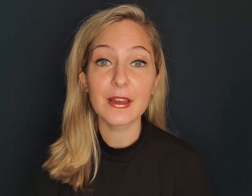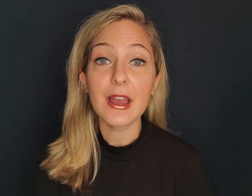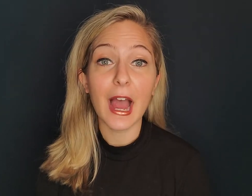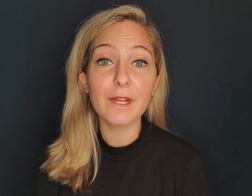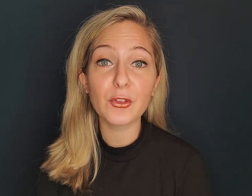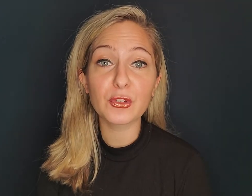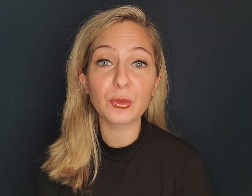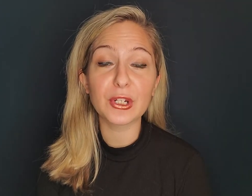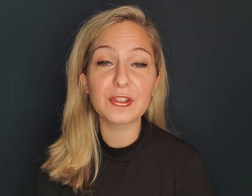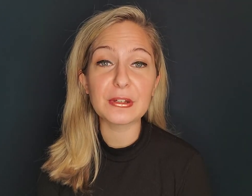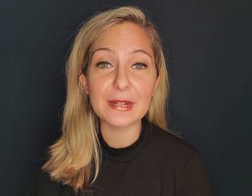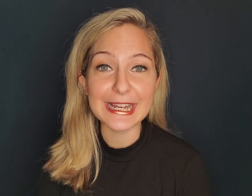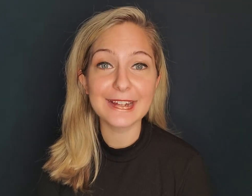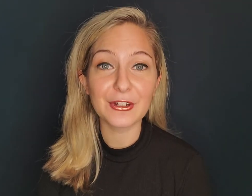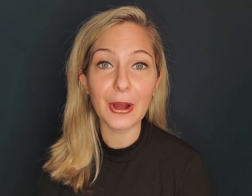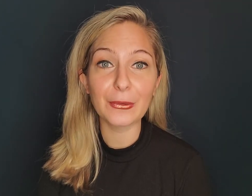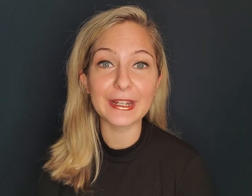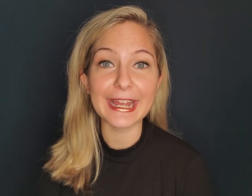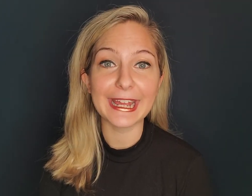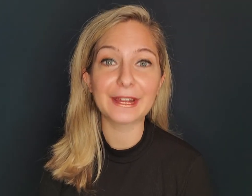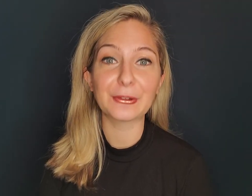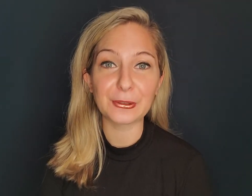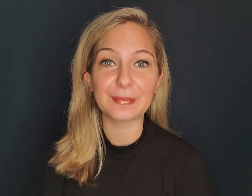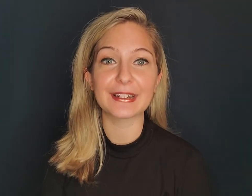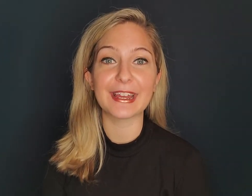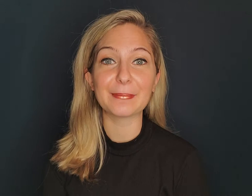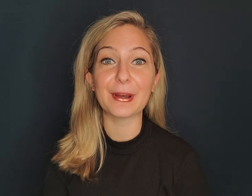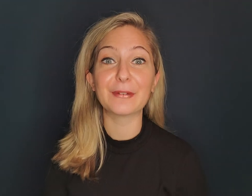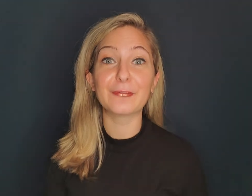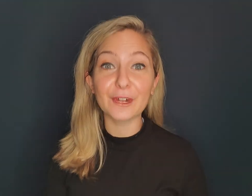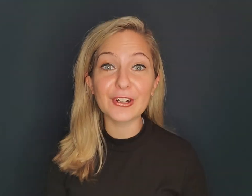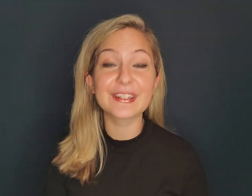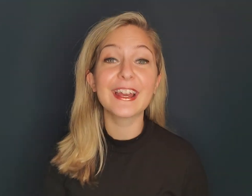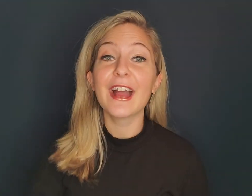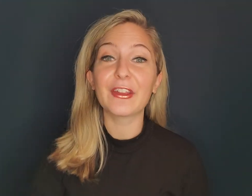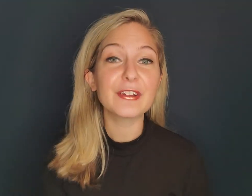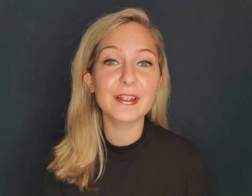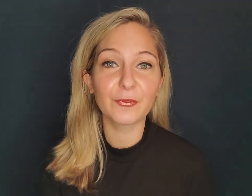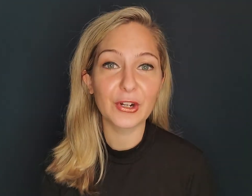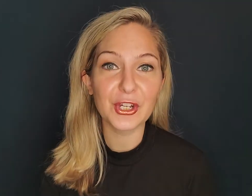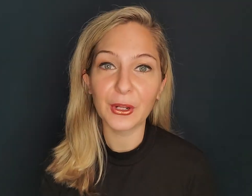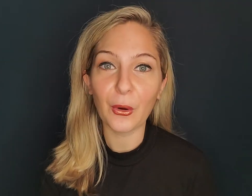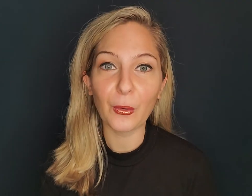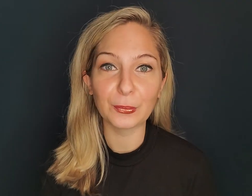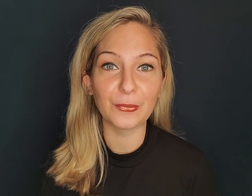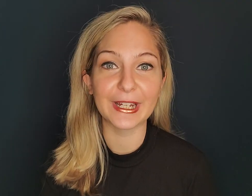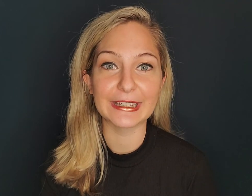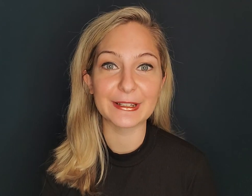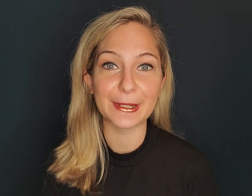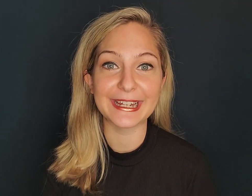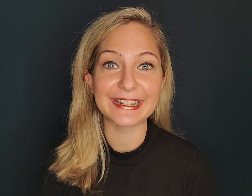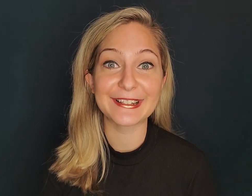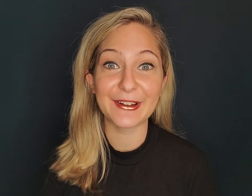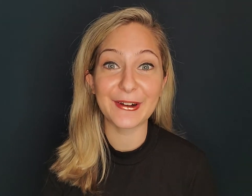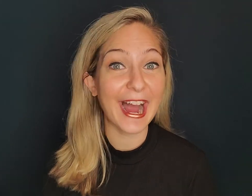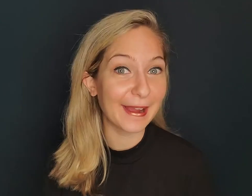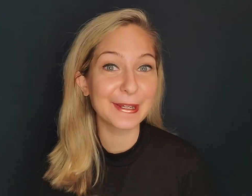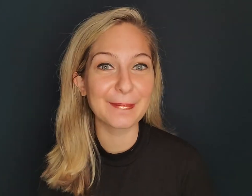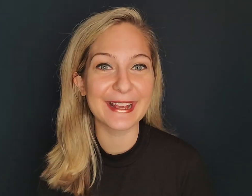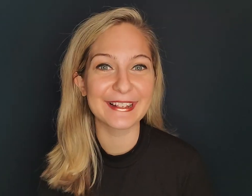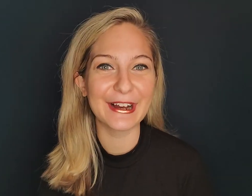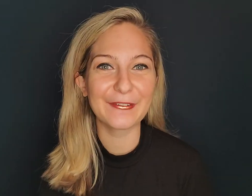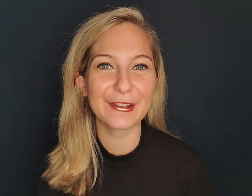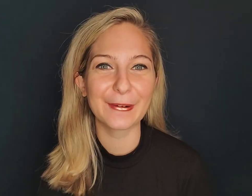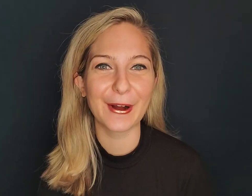County, I have all the stories you need to know to get in the loop today. But first, there is some frigid cold moving in this weekend, so I'm